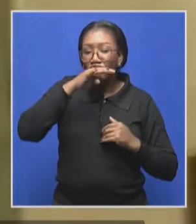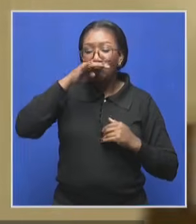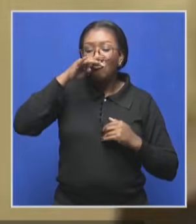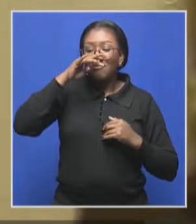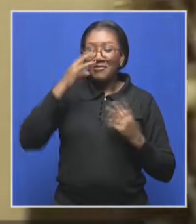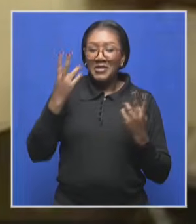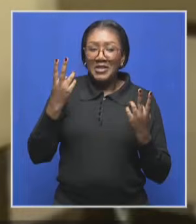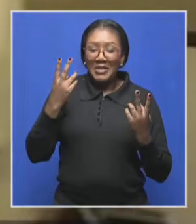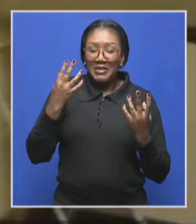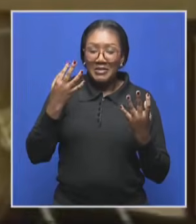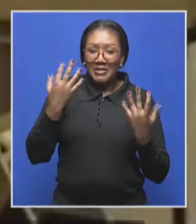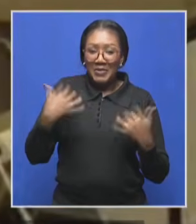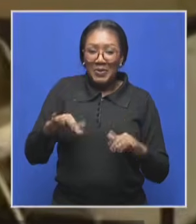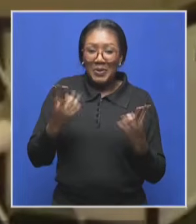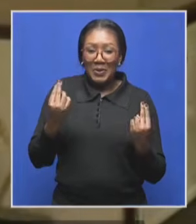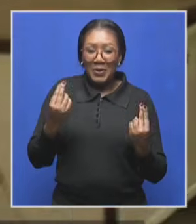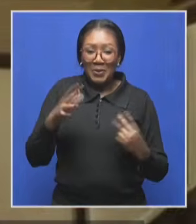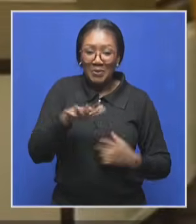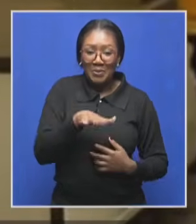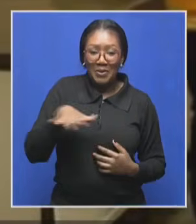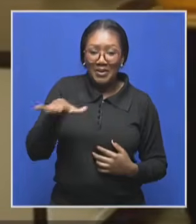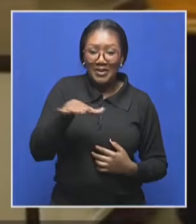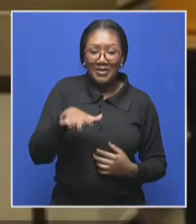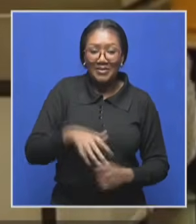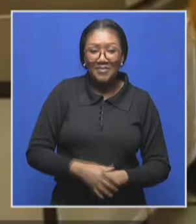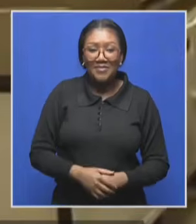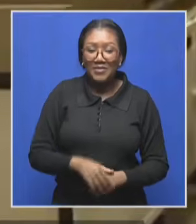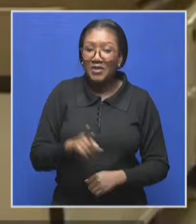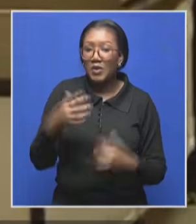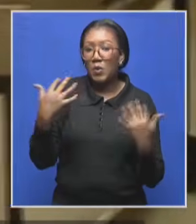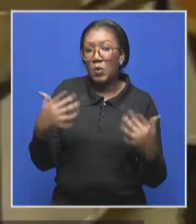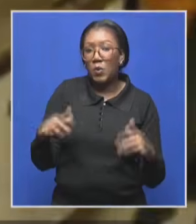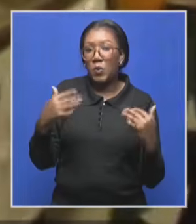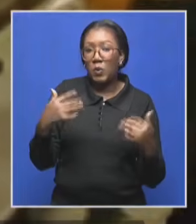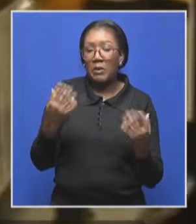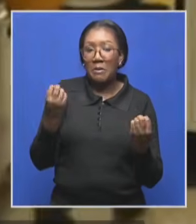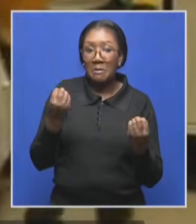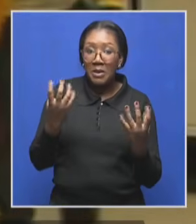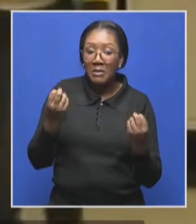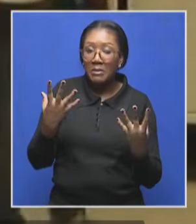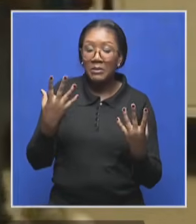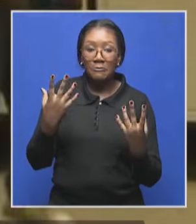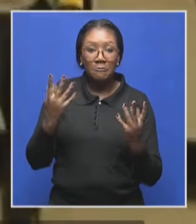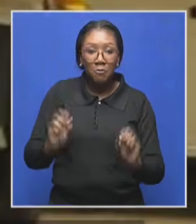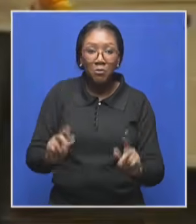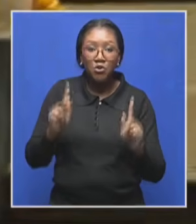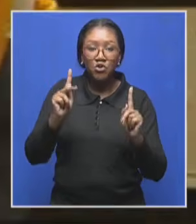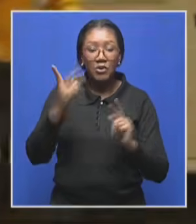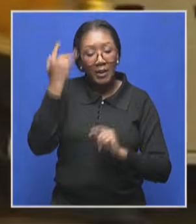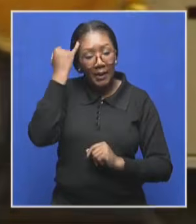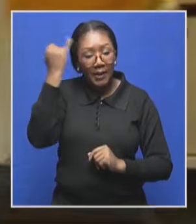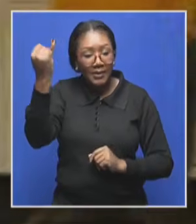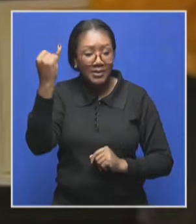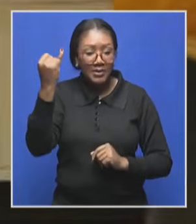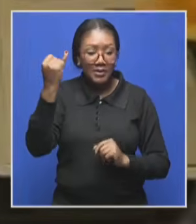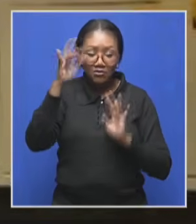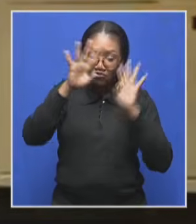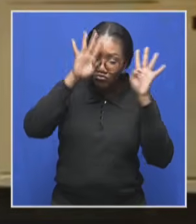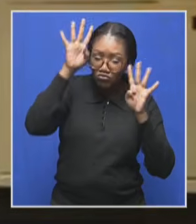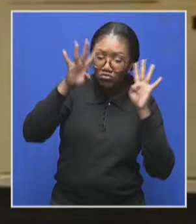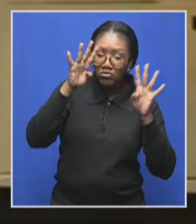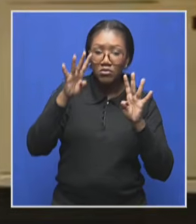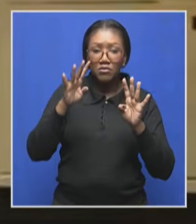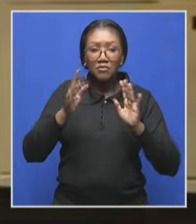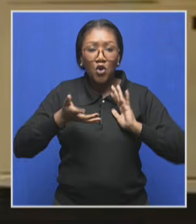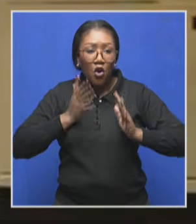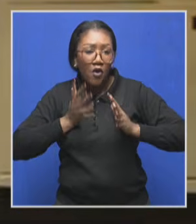in this room. But obviously now this is just a space of possibility and probabilities as we look at the contributions, the ideas, the ever-evolving conversations that are